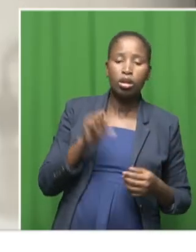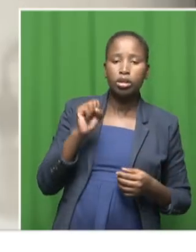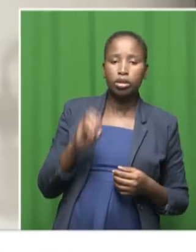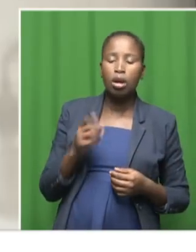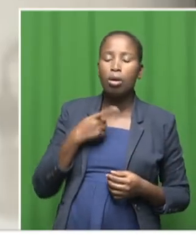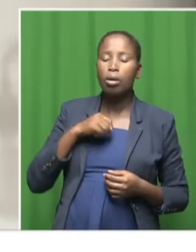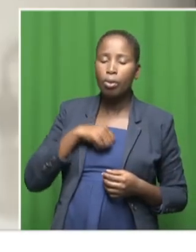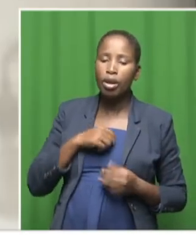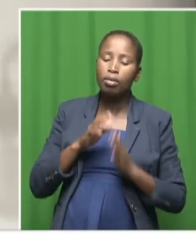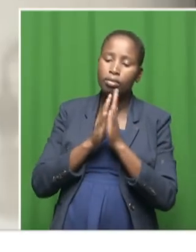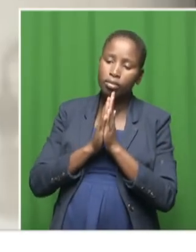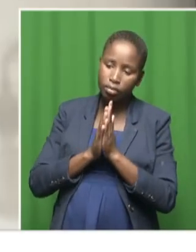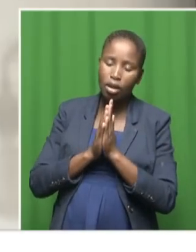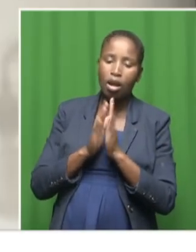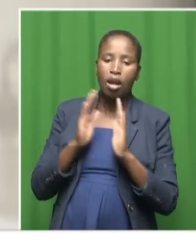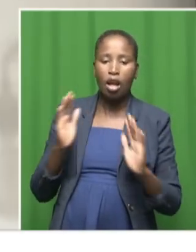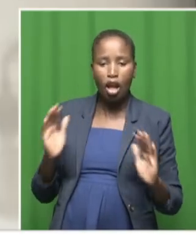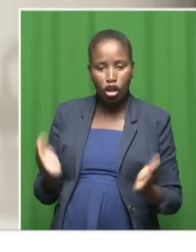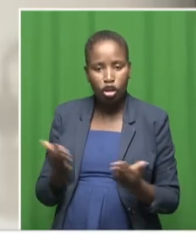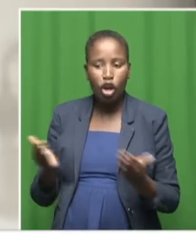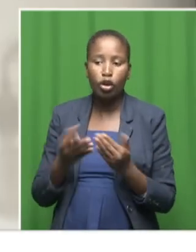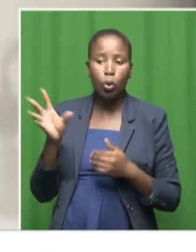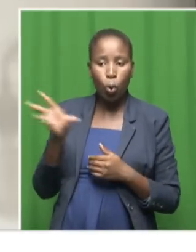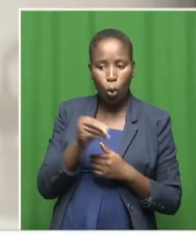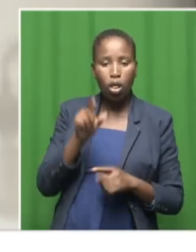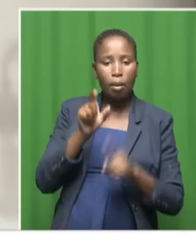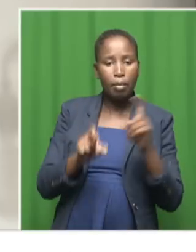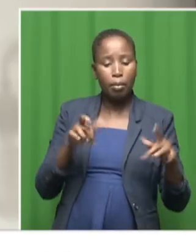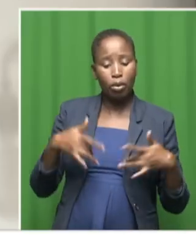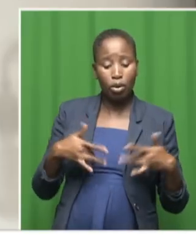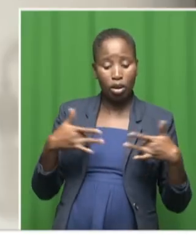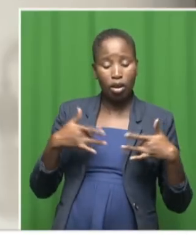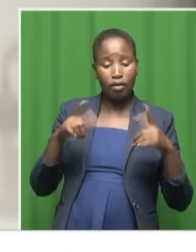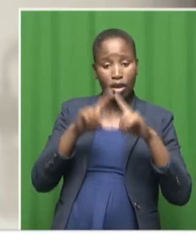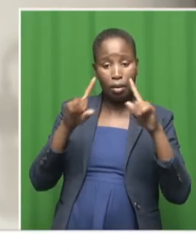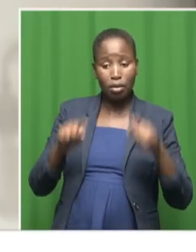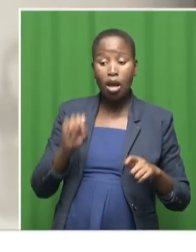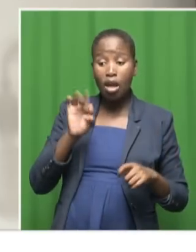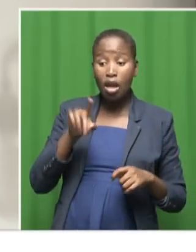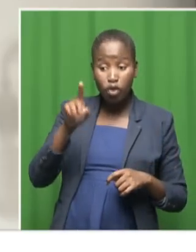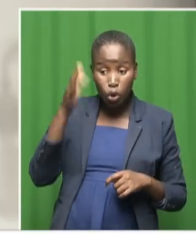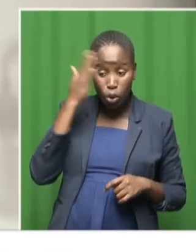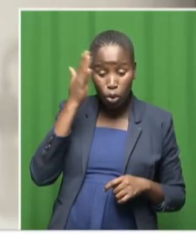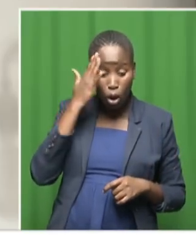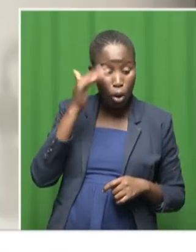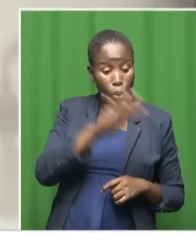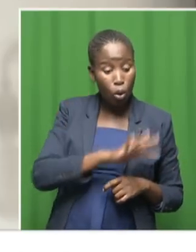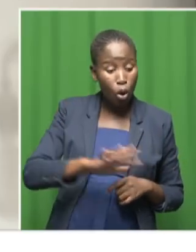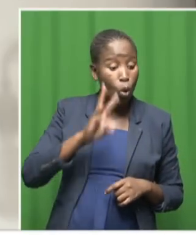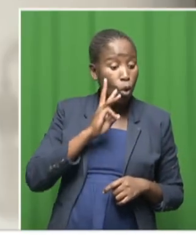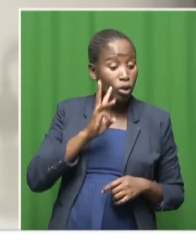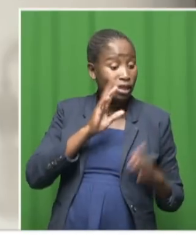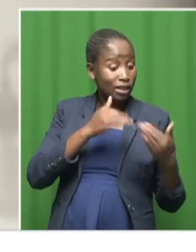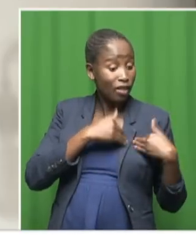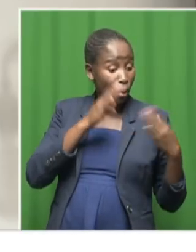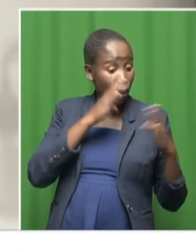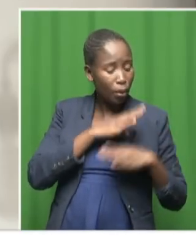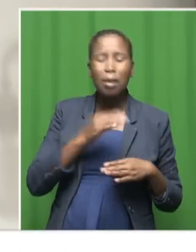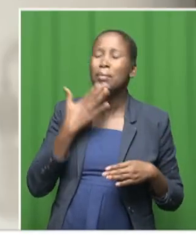encourage all Cape Townians to, if they know the water is not safe for recreational use, to not use